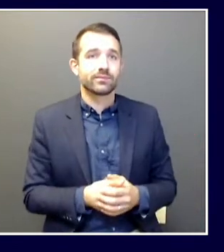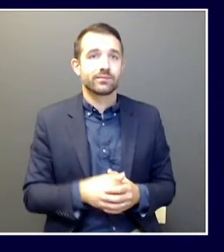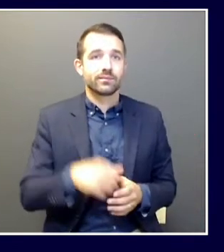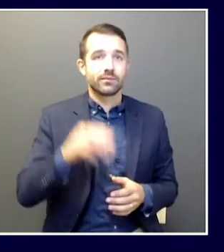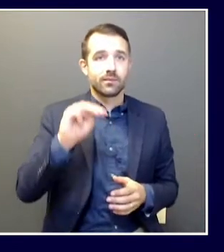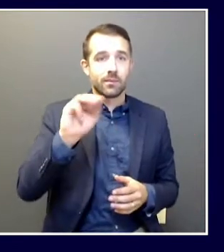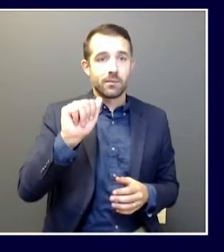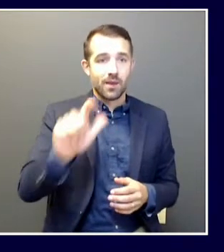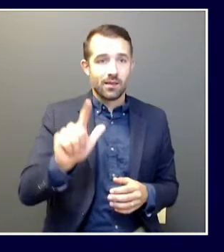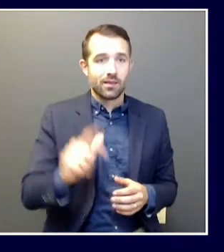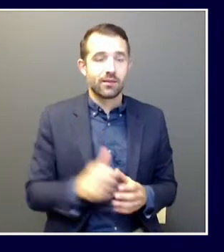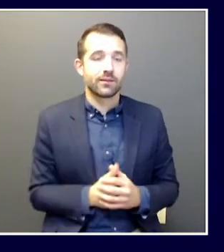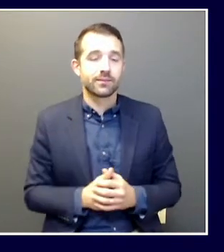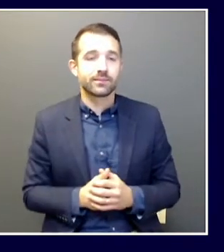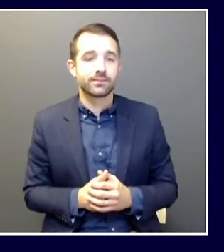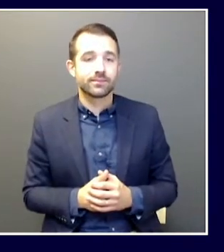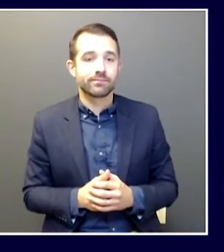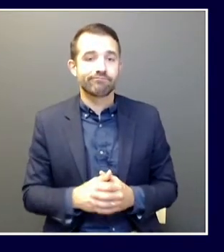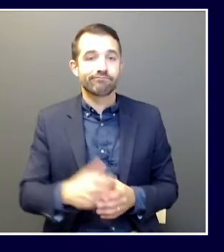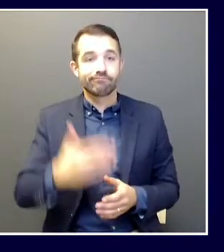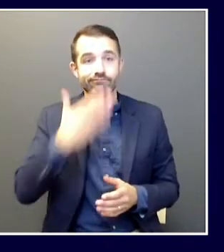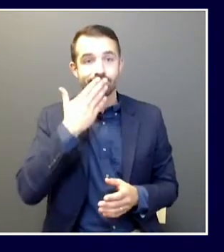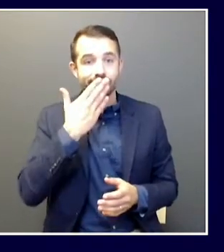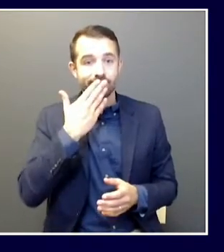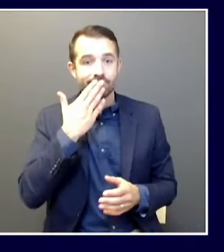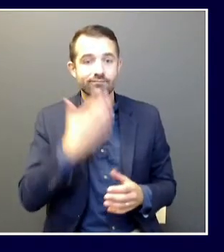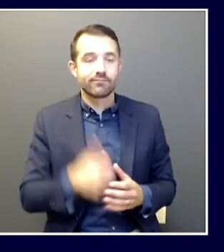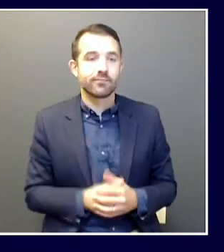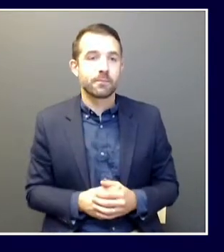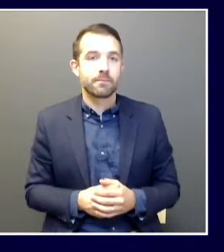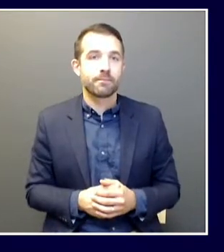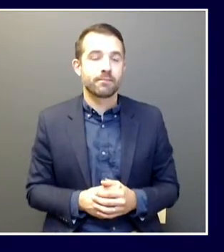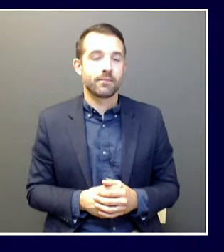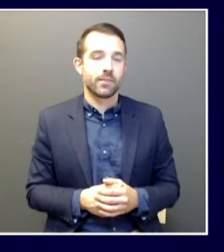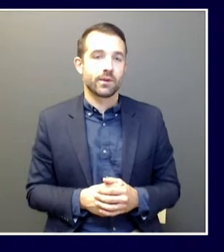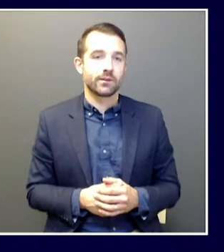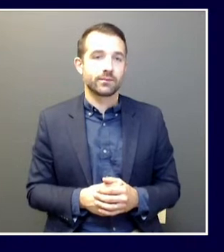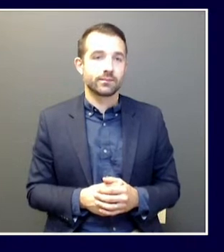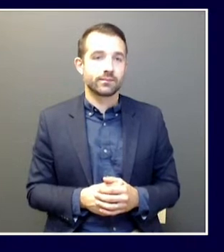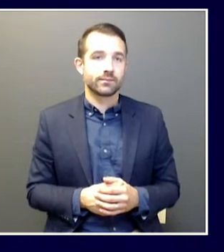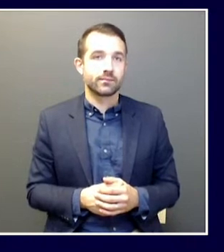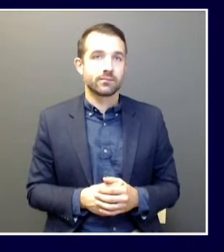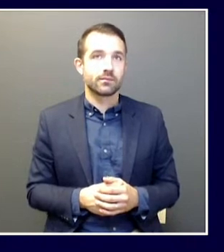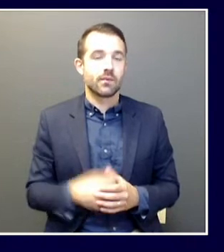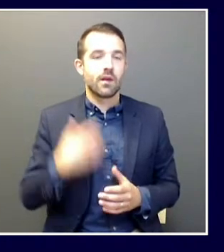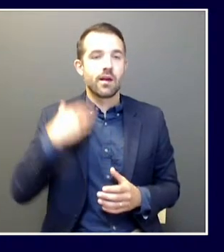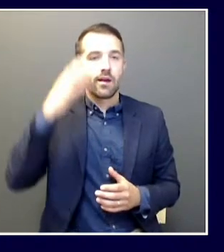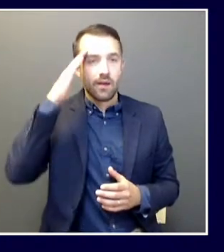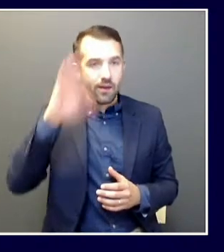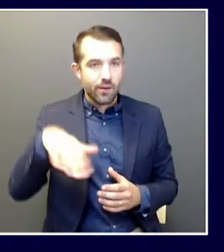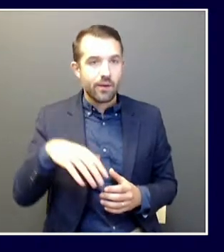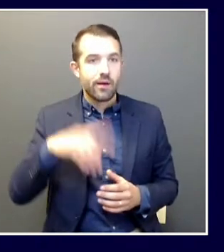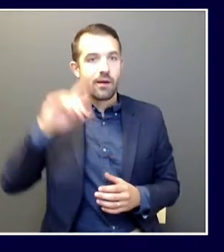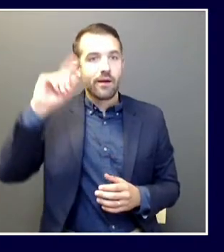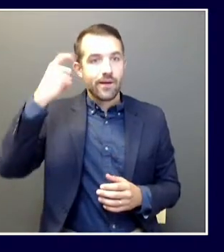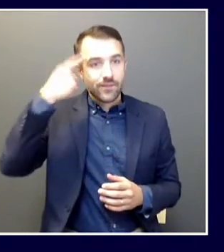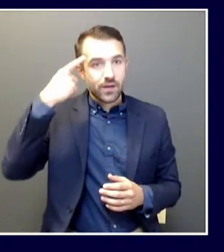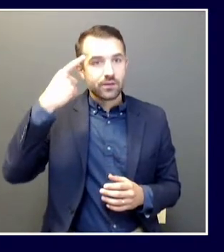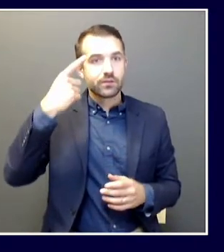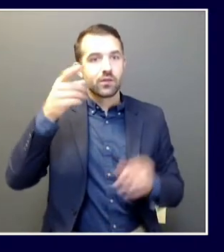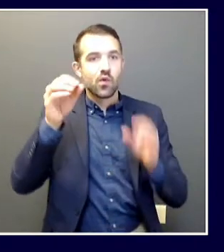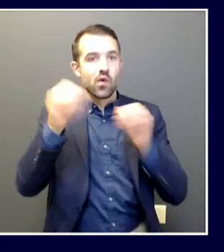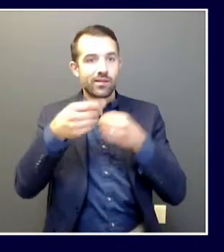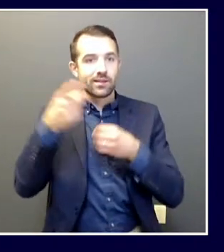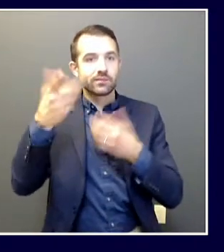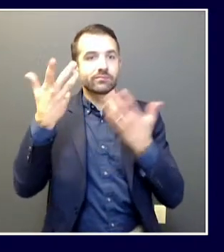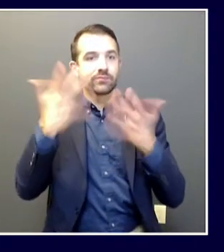All right. Thank you, Dr. Shah. I know the administration has cited the forthcoming federal vaccine